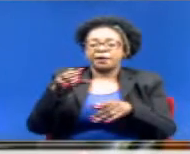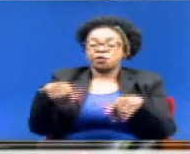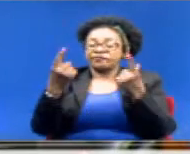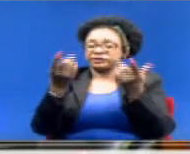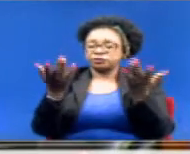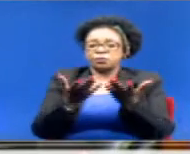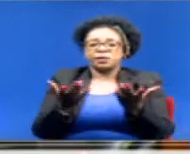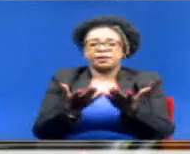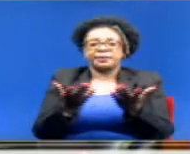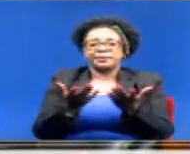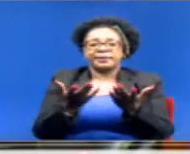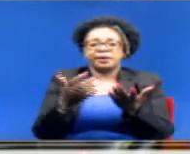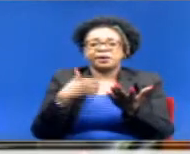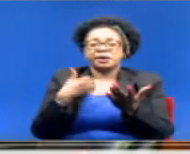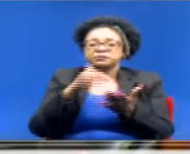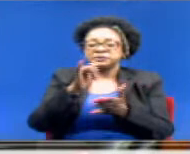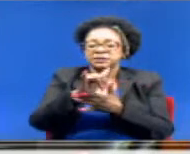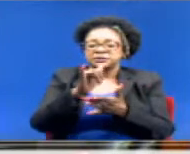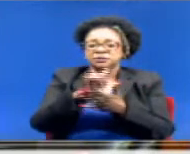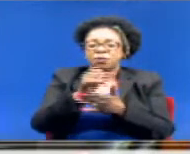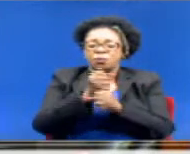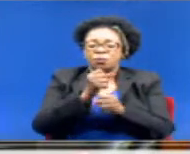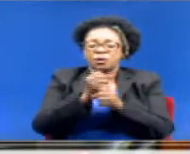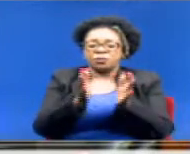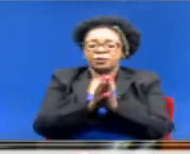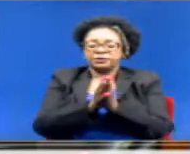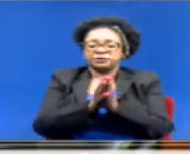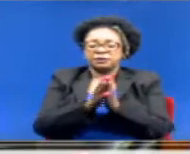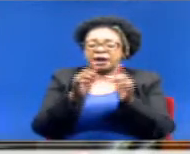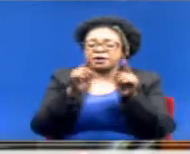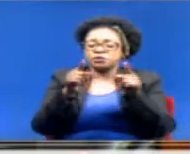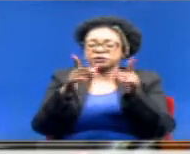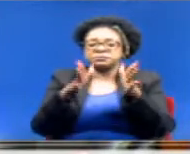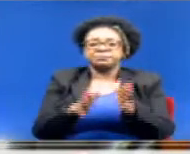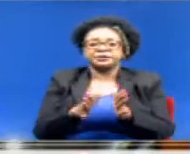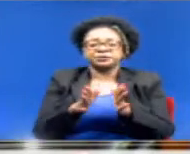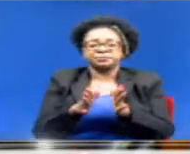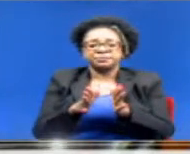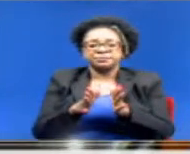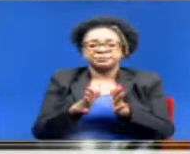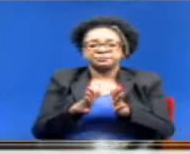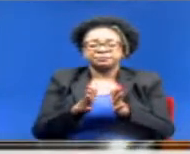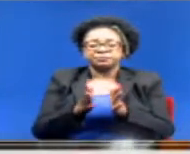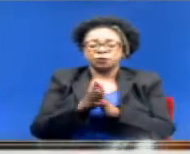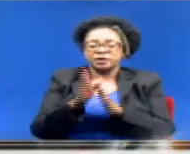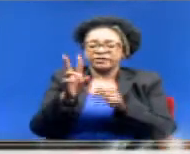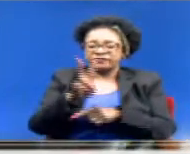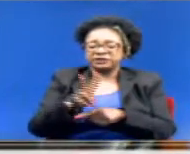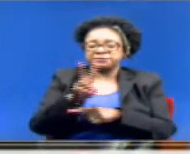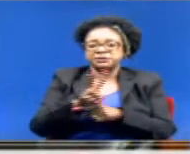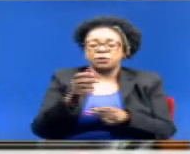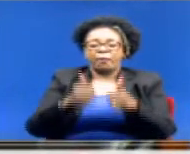prosecutors conspire with accused persons to the detriment of victims of crime.